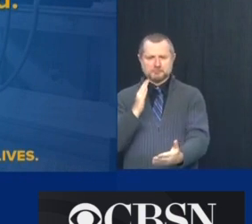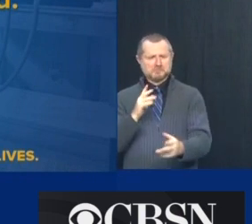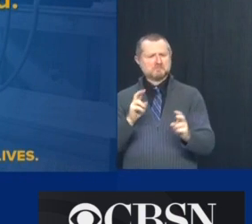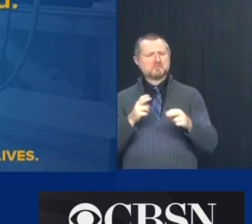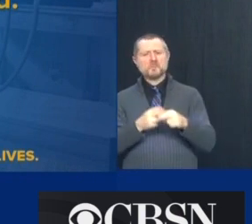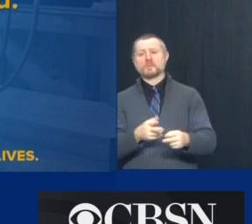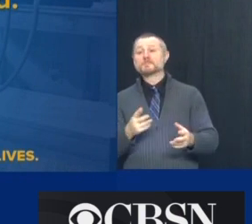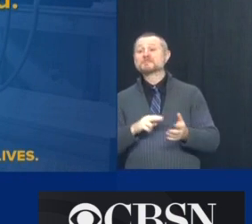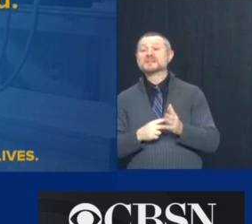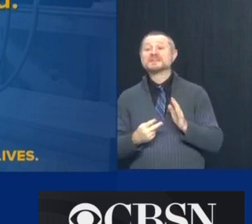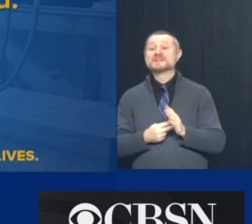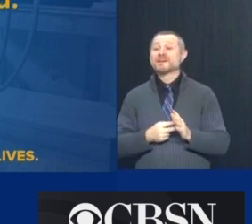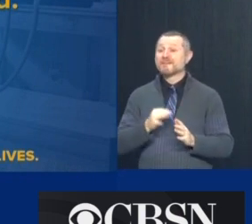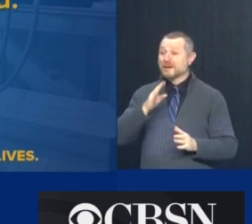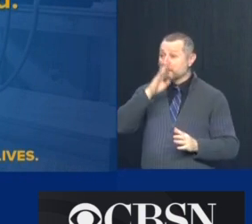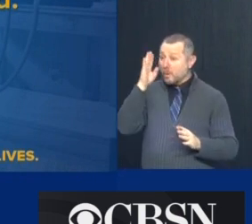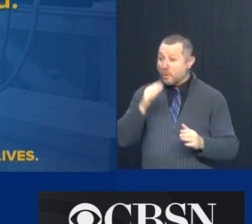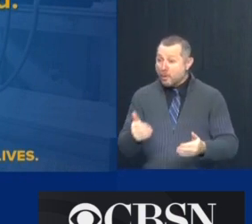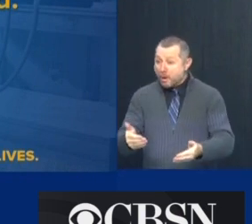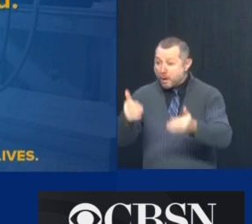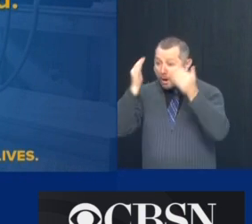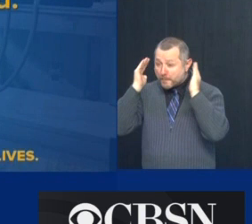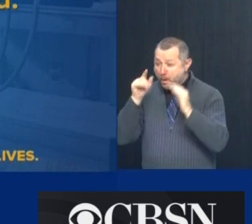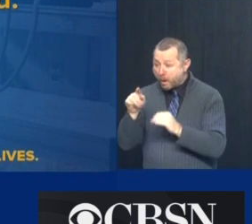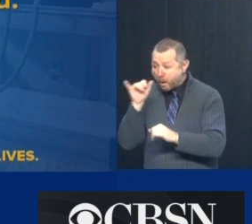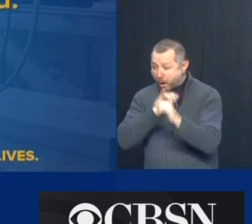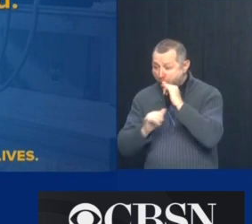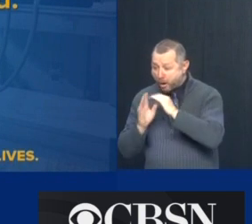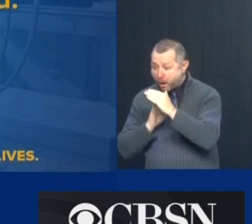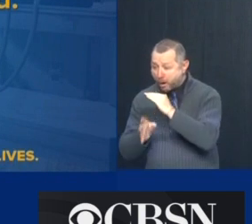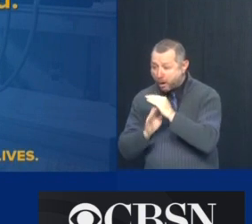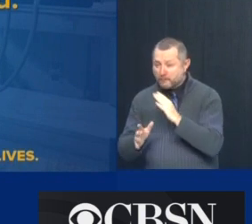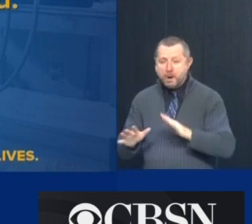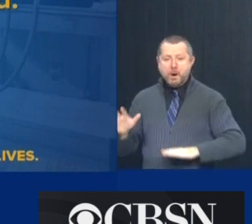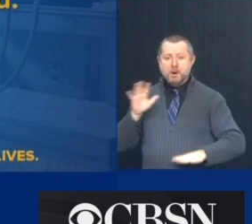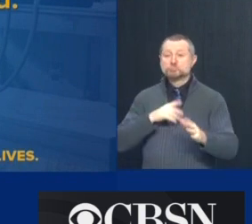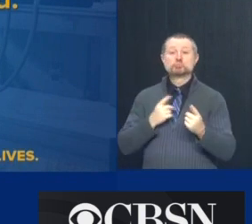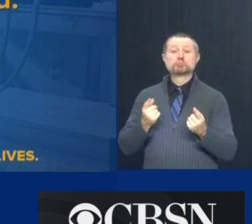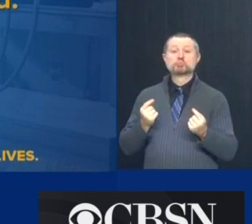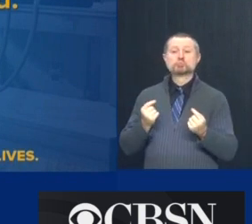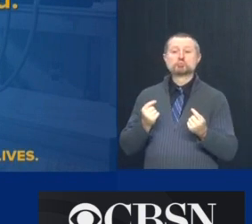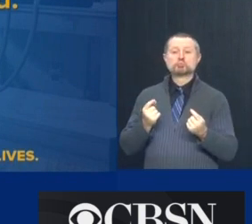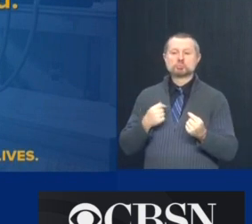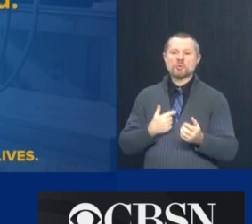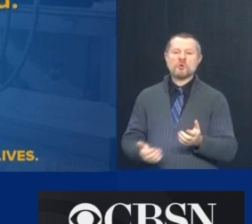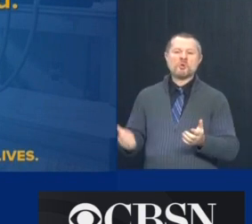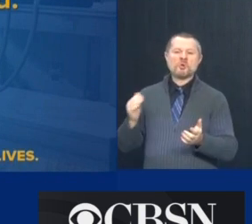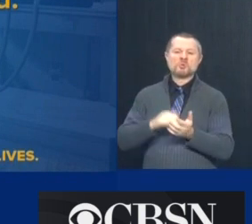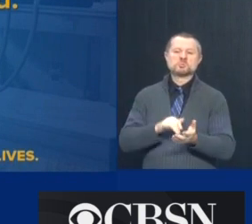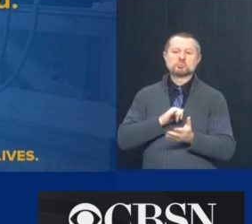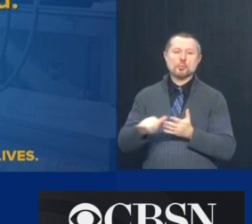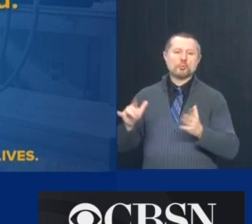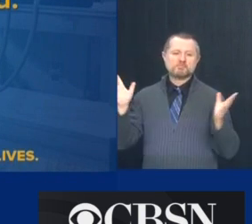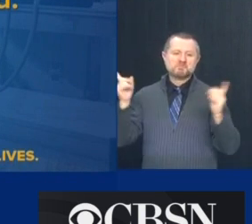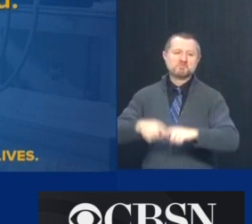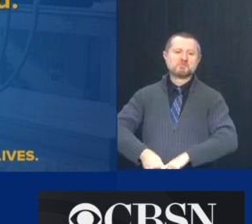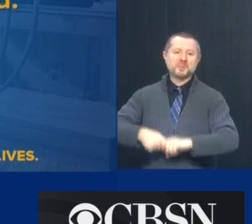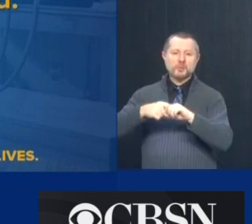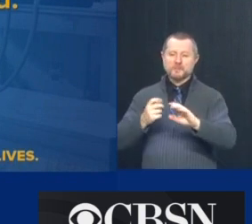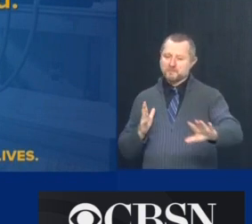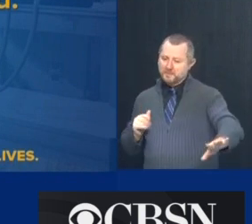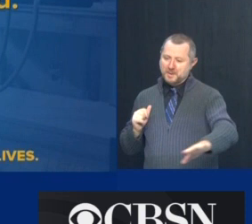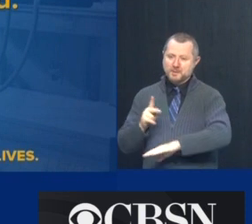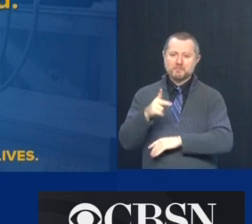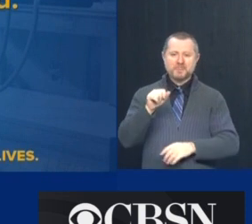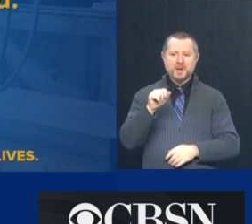real hospitalization crisis, we could potentially do a New York pause. California just did a